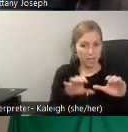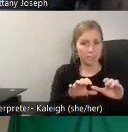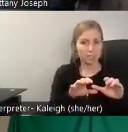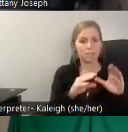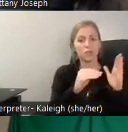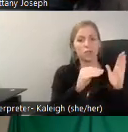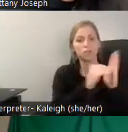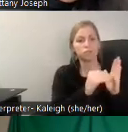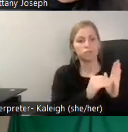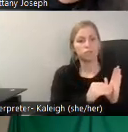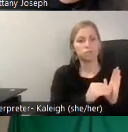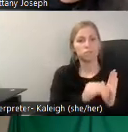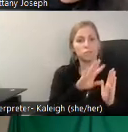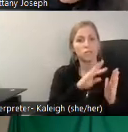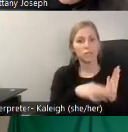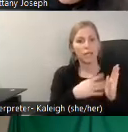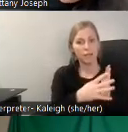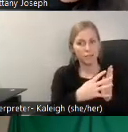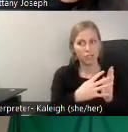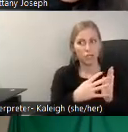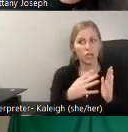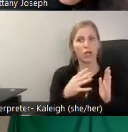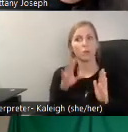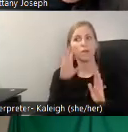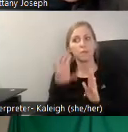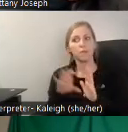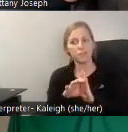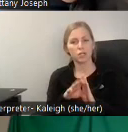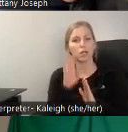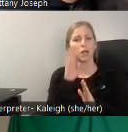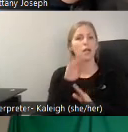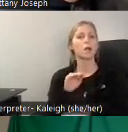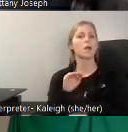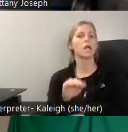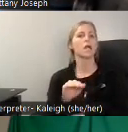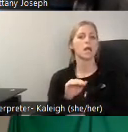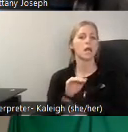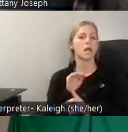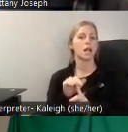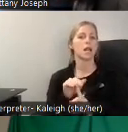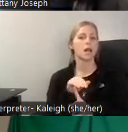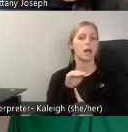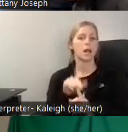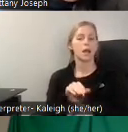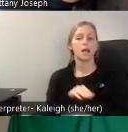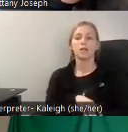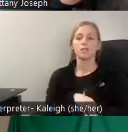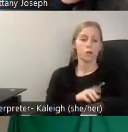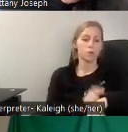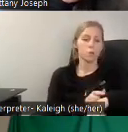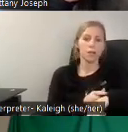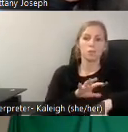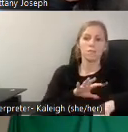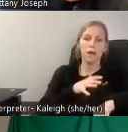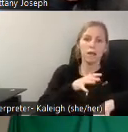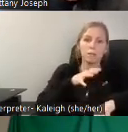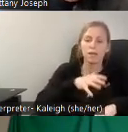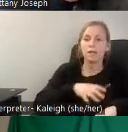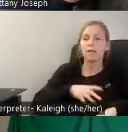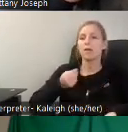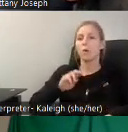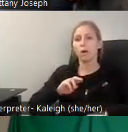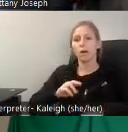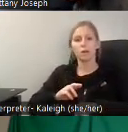calendar, it will give you nudges. So it will vibrate your watch, or it will pop up with reminders